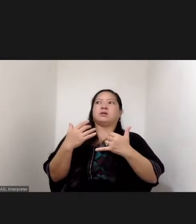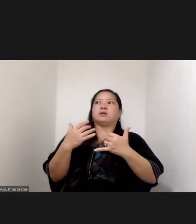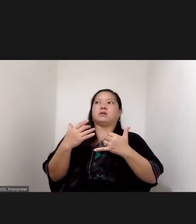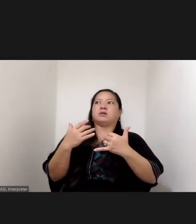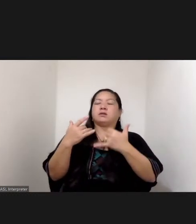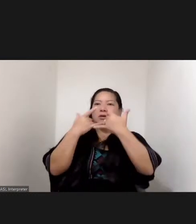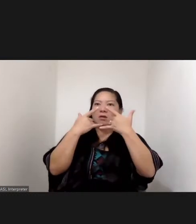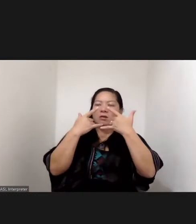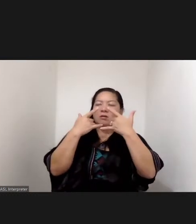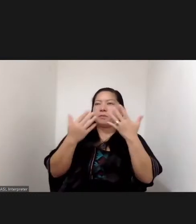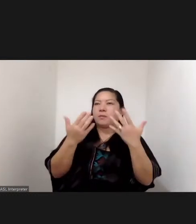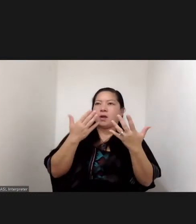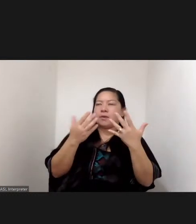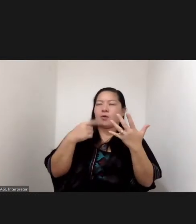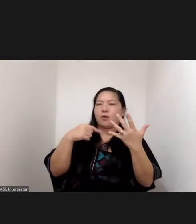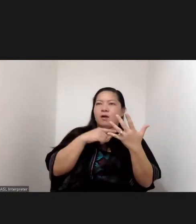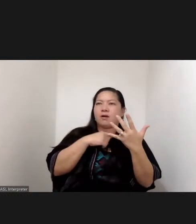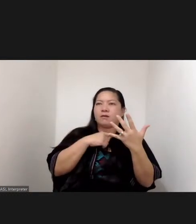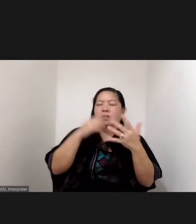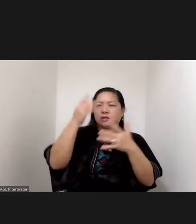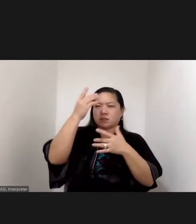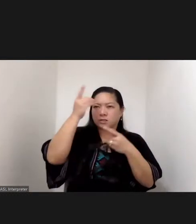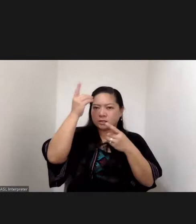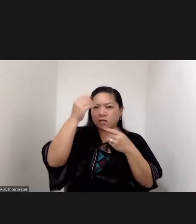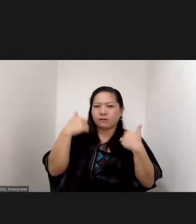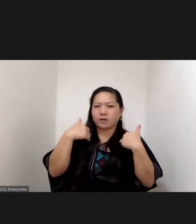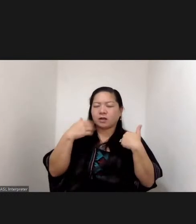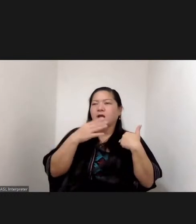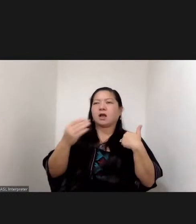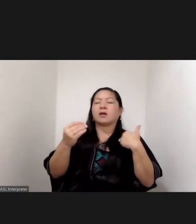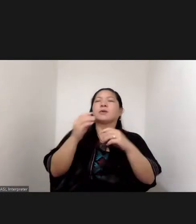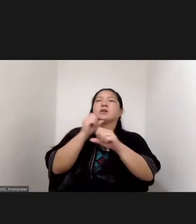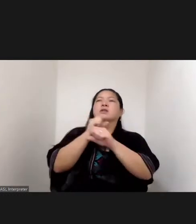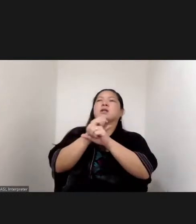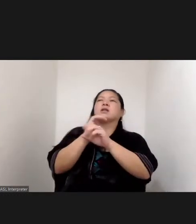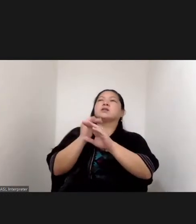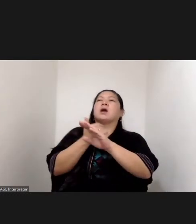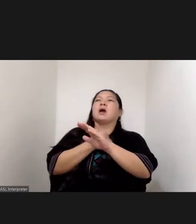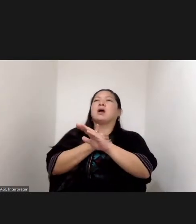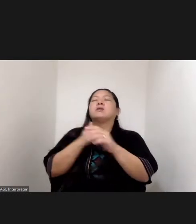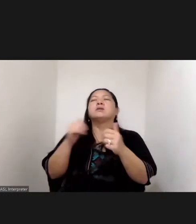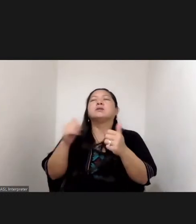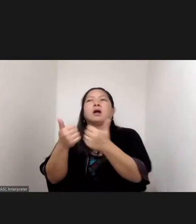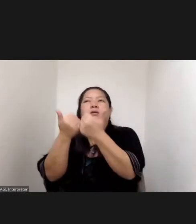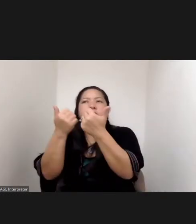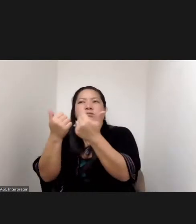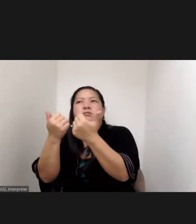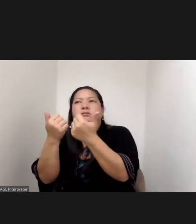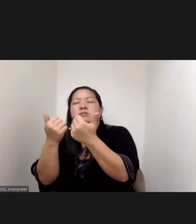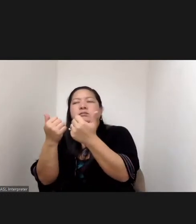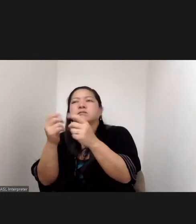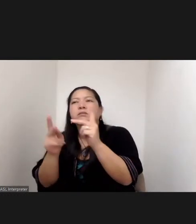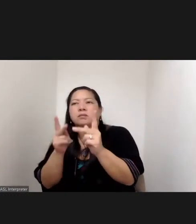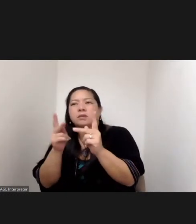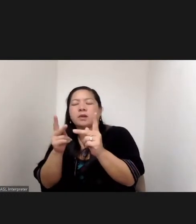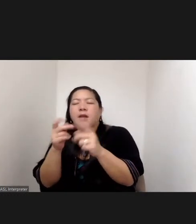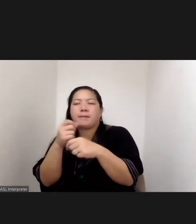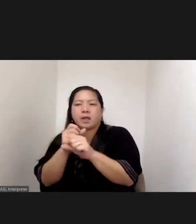with some very hard challenges in protecting our people. And that's why I make that hard